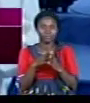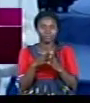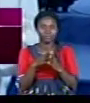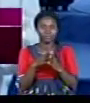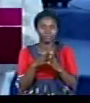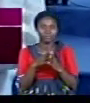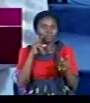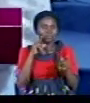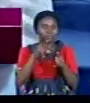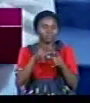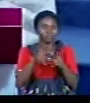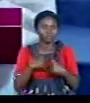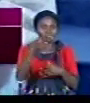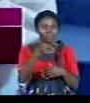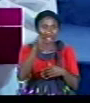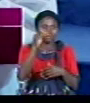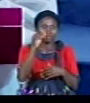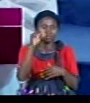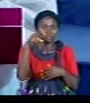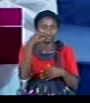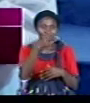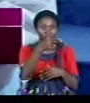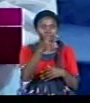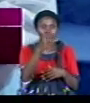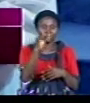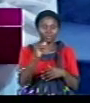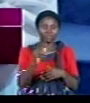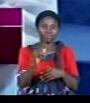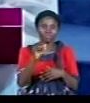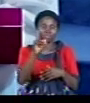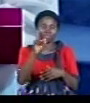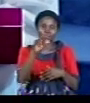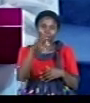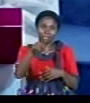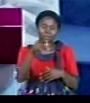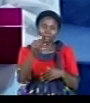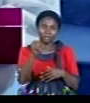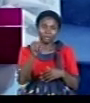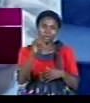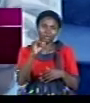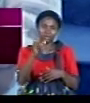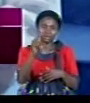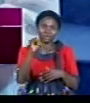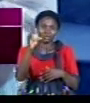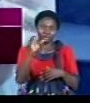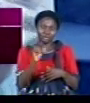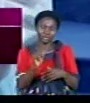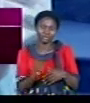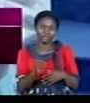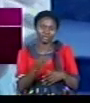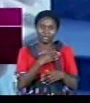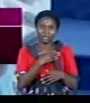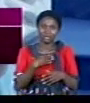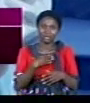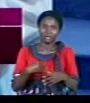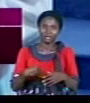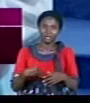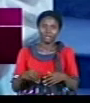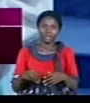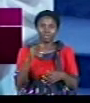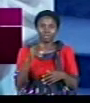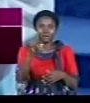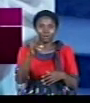virus infection, had peptic ulcer disease, and pneumonia for